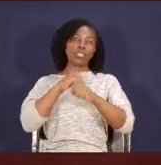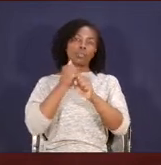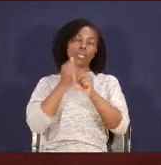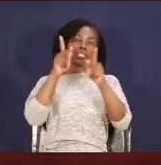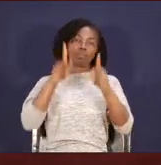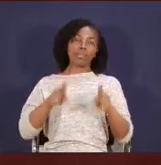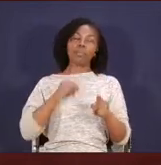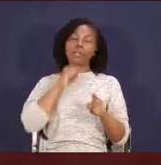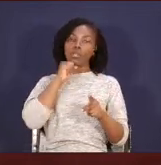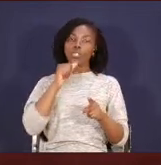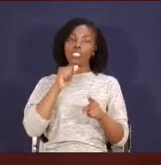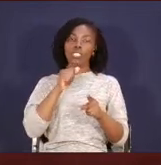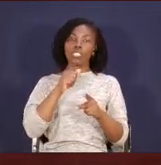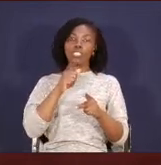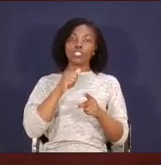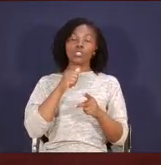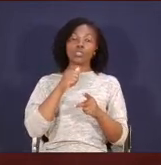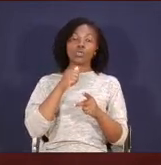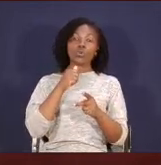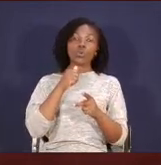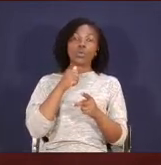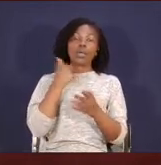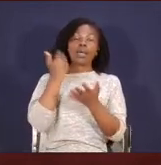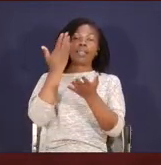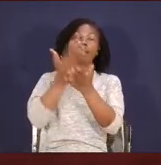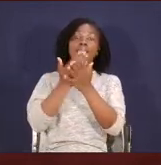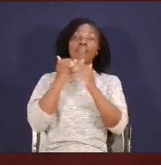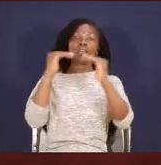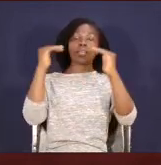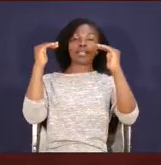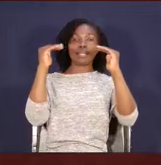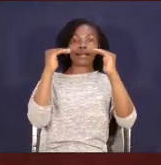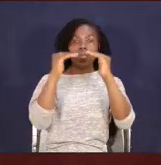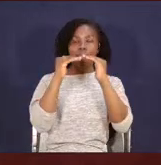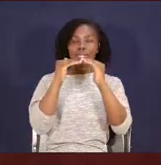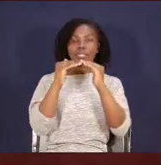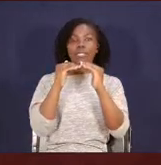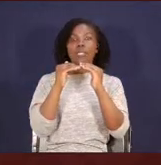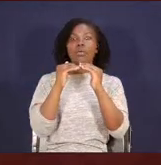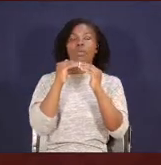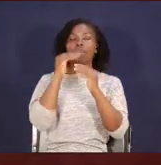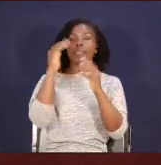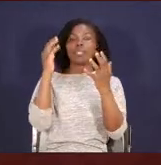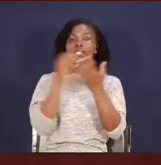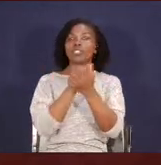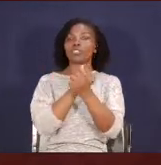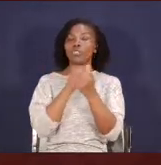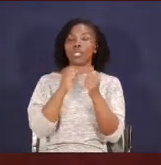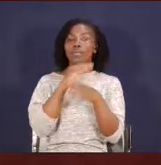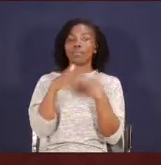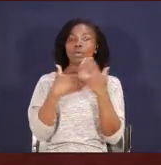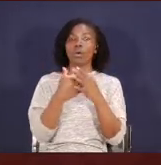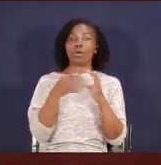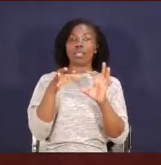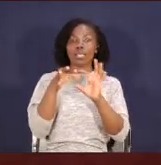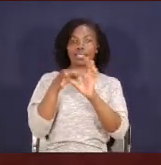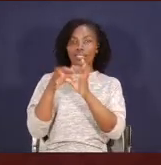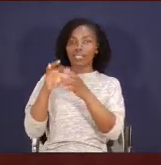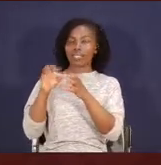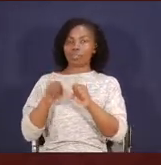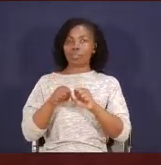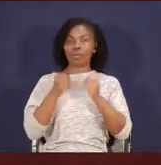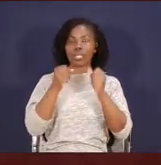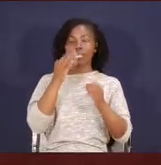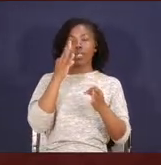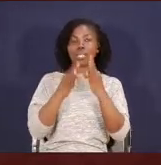reach their levels may be cut in Jesus' name. Every chain broken, and if it's a habit or